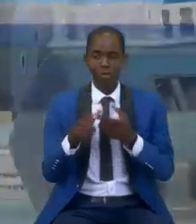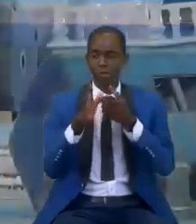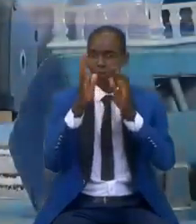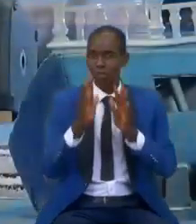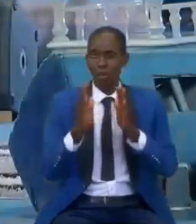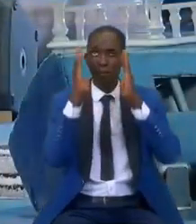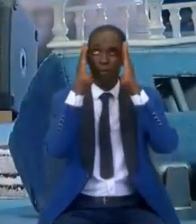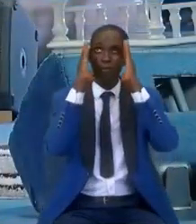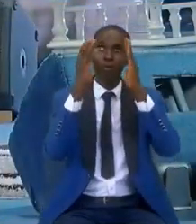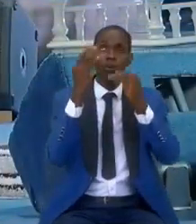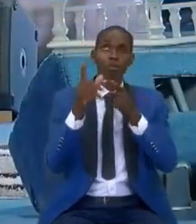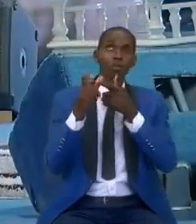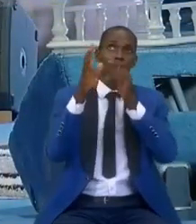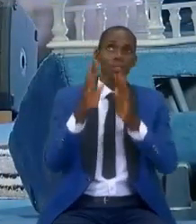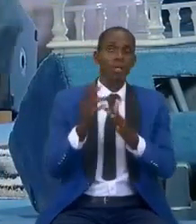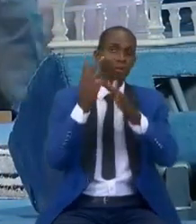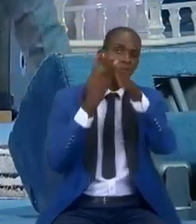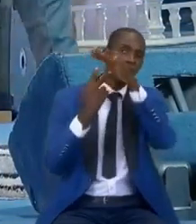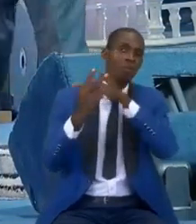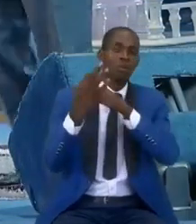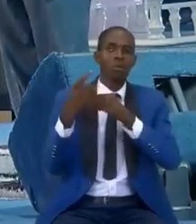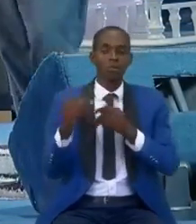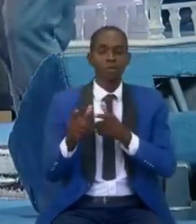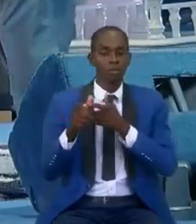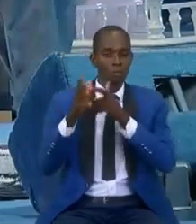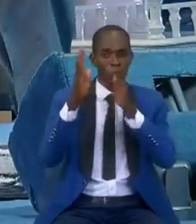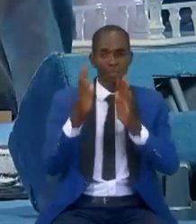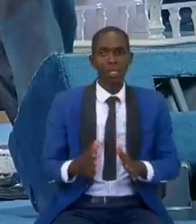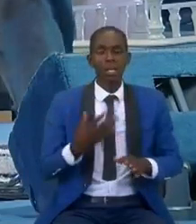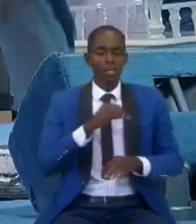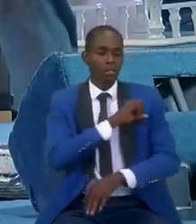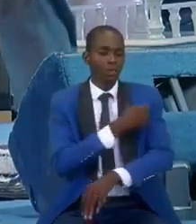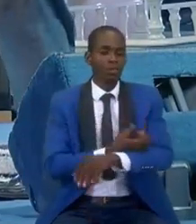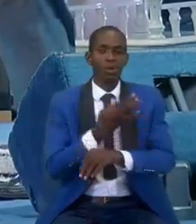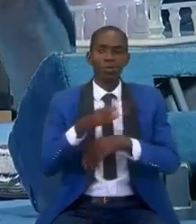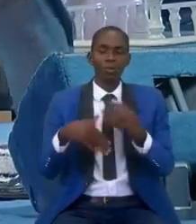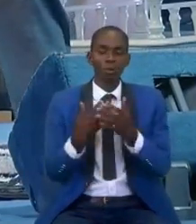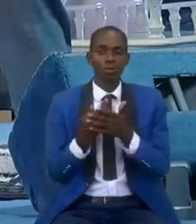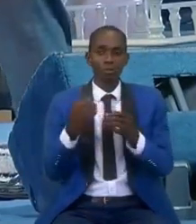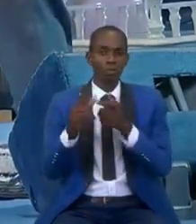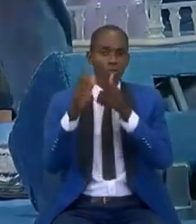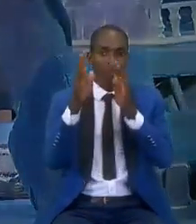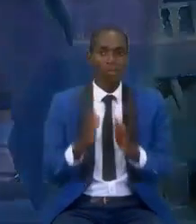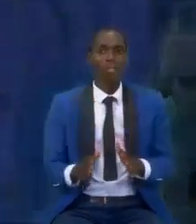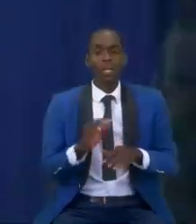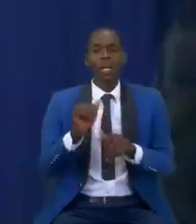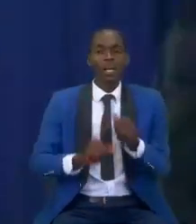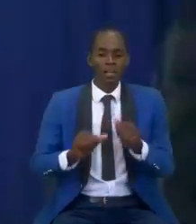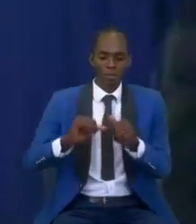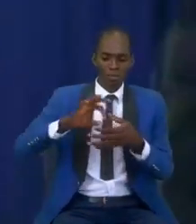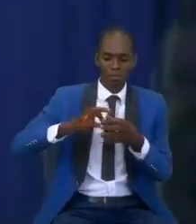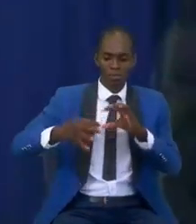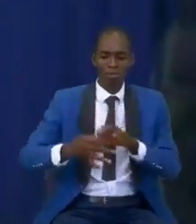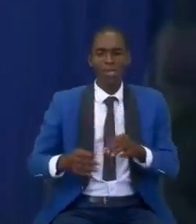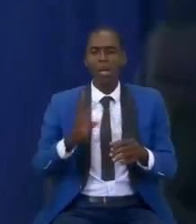and all the hindrances on the chase, they're broken, they're taken away. And now he wants you to run towards your